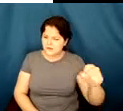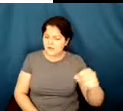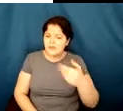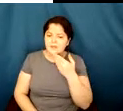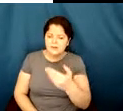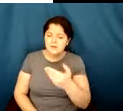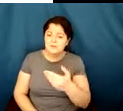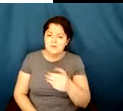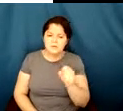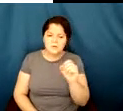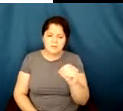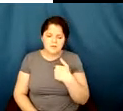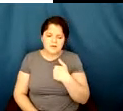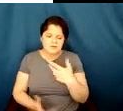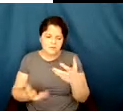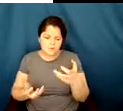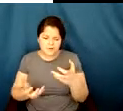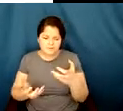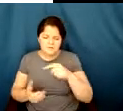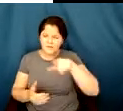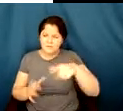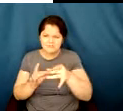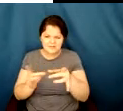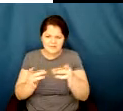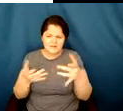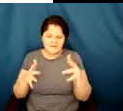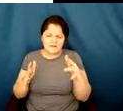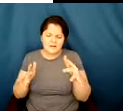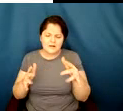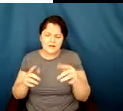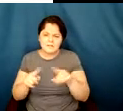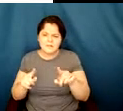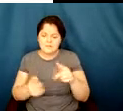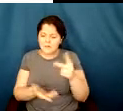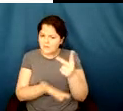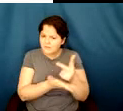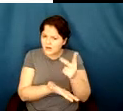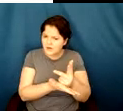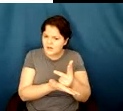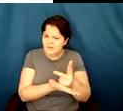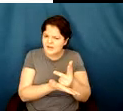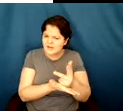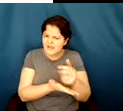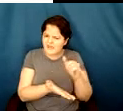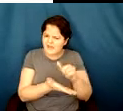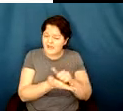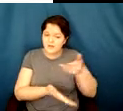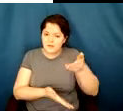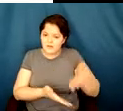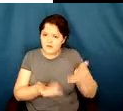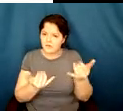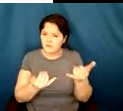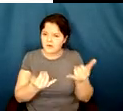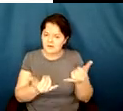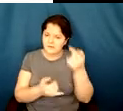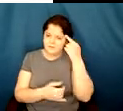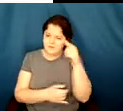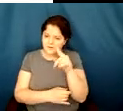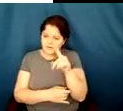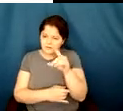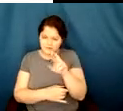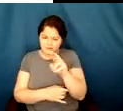So I just want, you guys kind of talked over this a little bit, but the parking that is currently there for the Dormont T station, am I